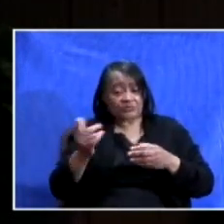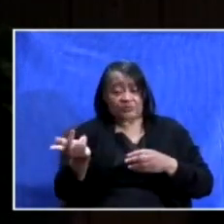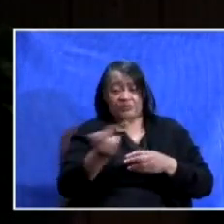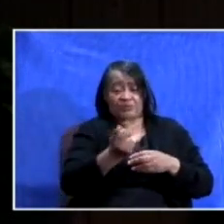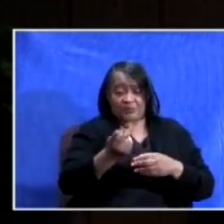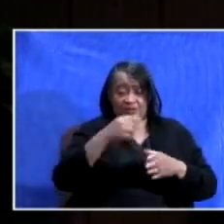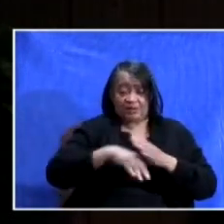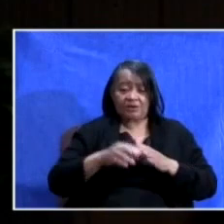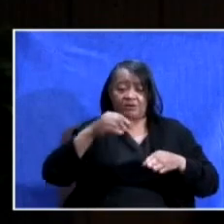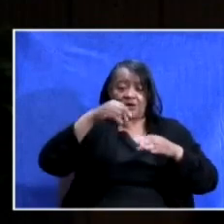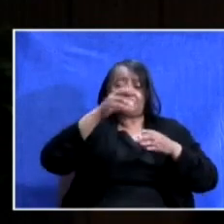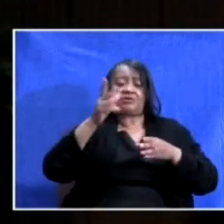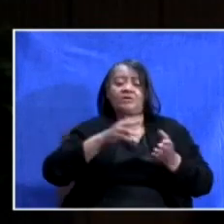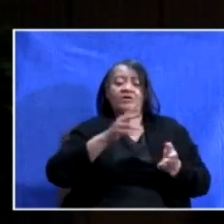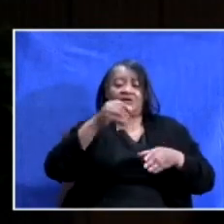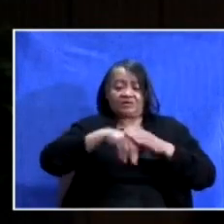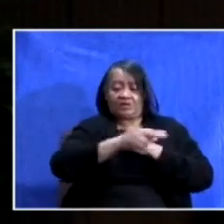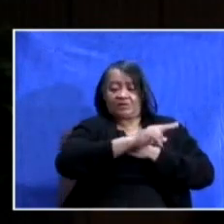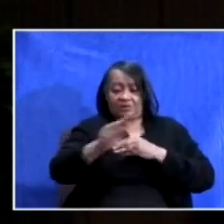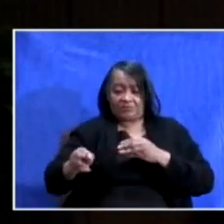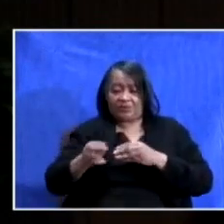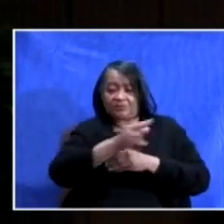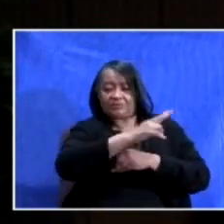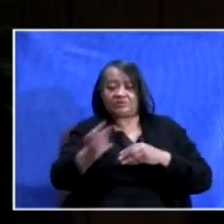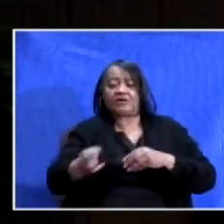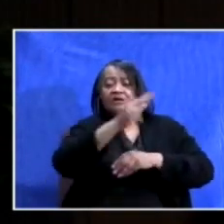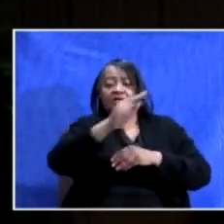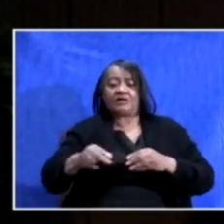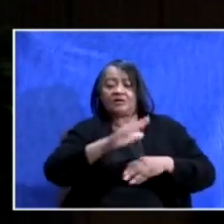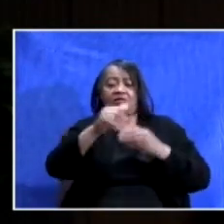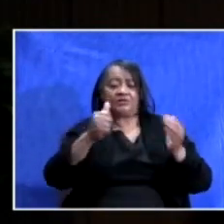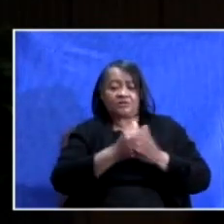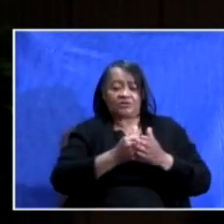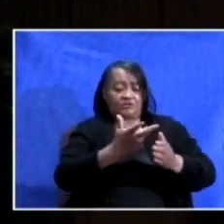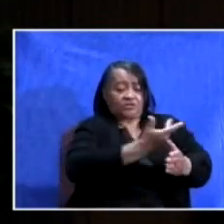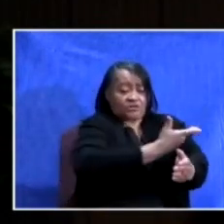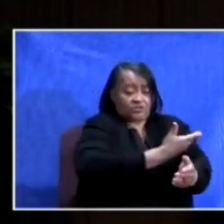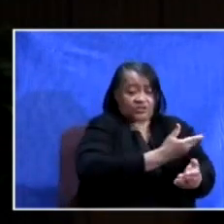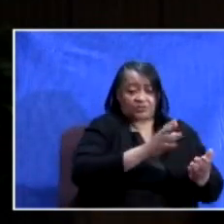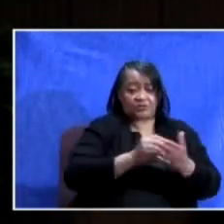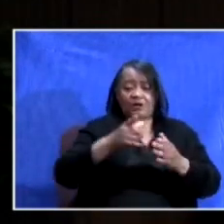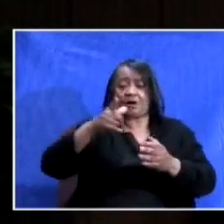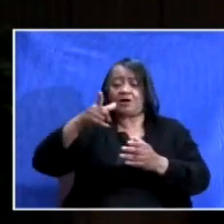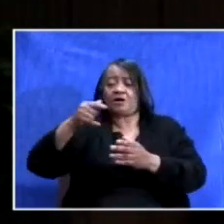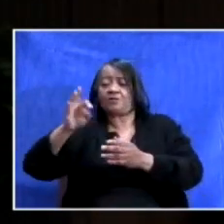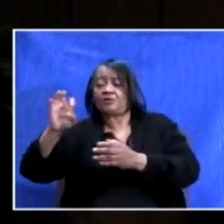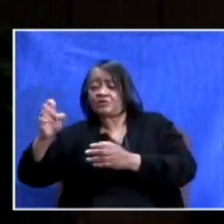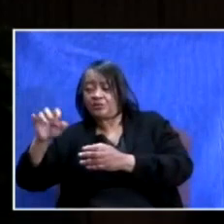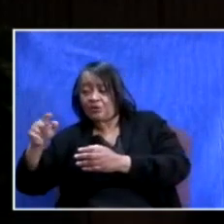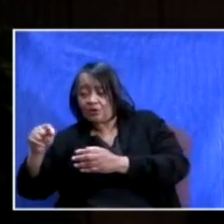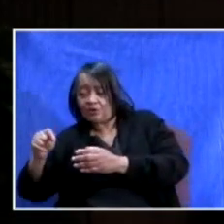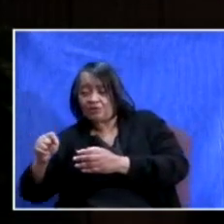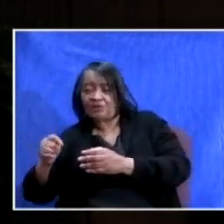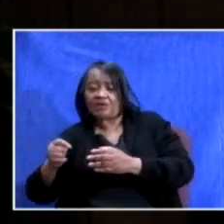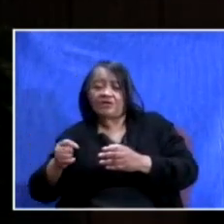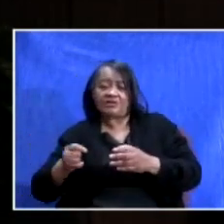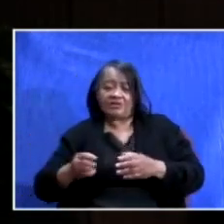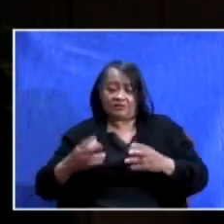those who end up in hell, divies and the goats, is because while there's a